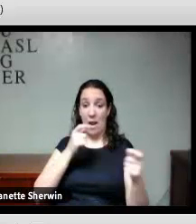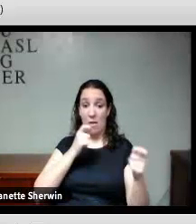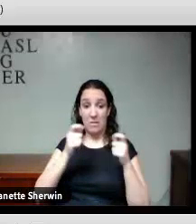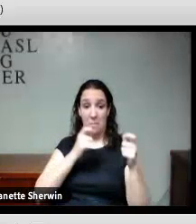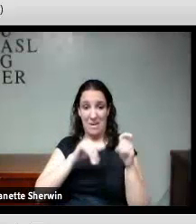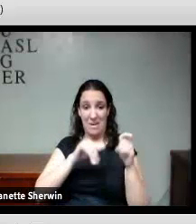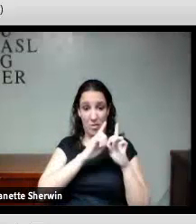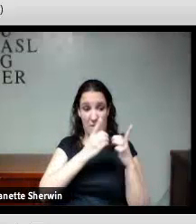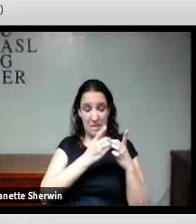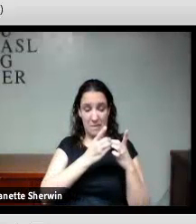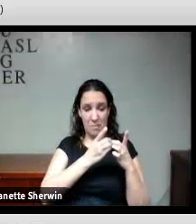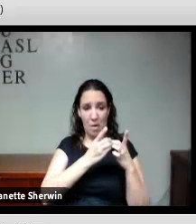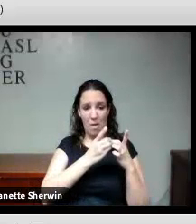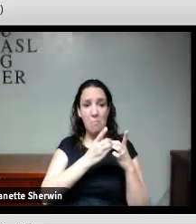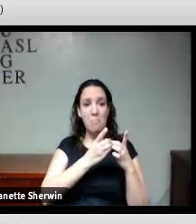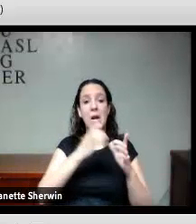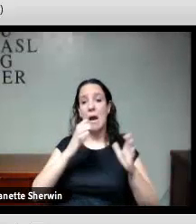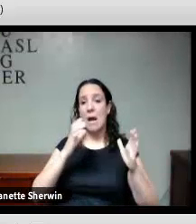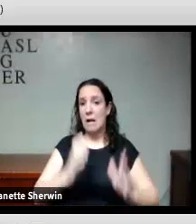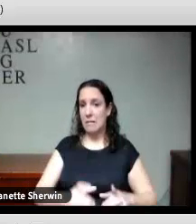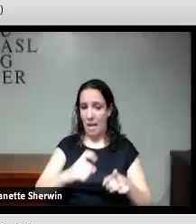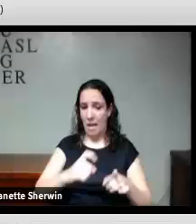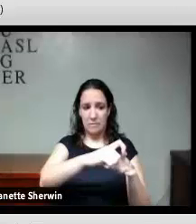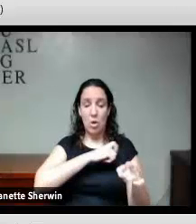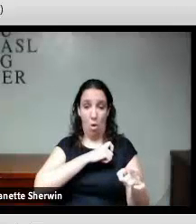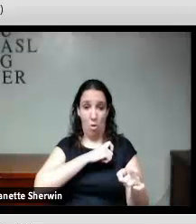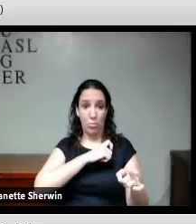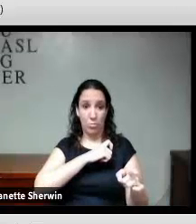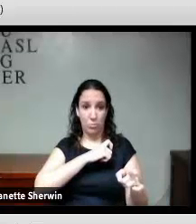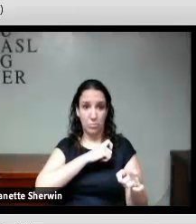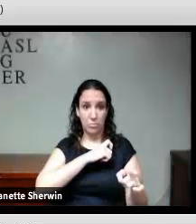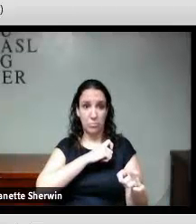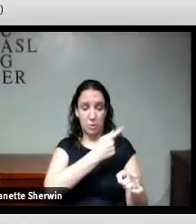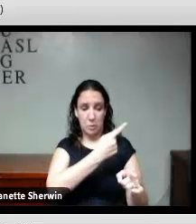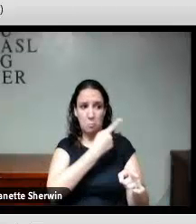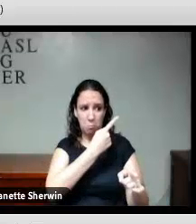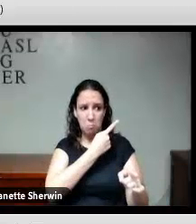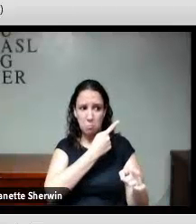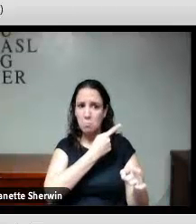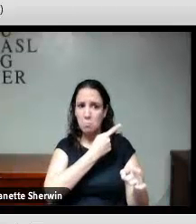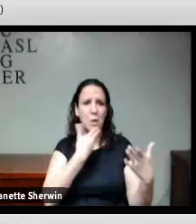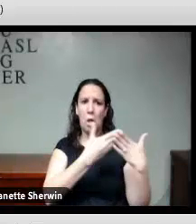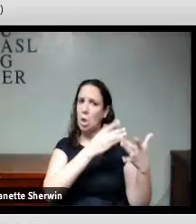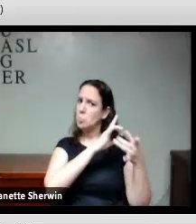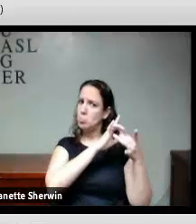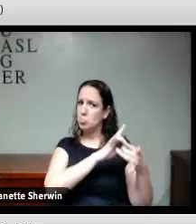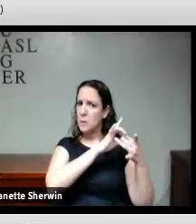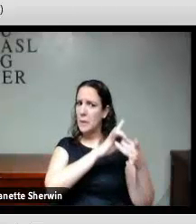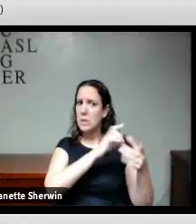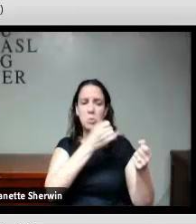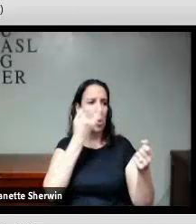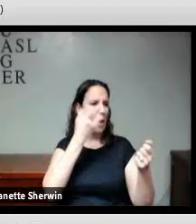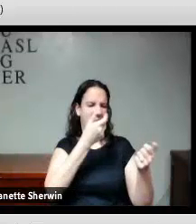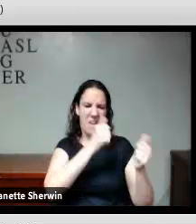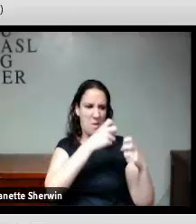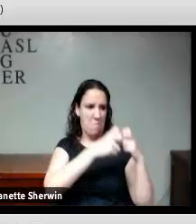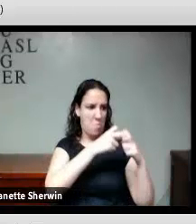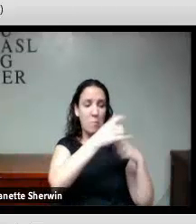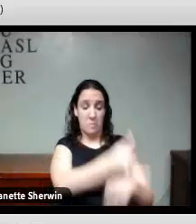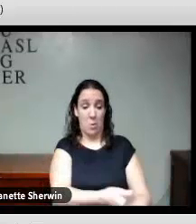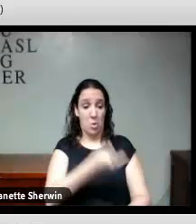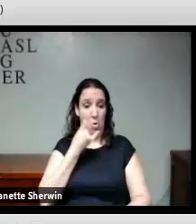department. I got a call from a customer that I normally dealt with. He and I had just built a rapport, and so whenever he had issues, I was the one he